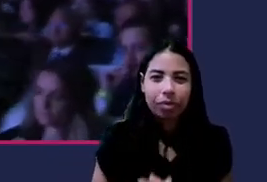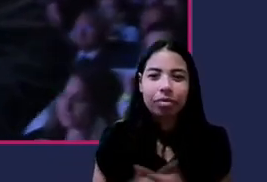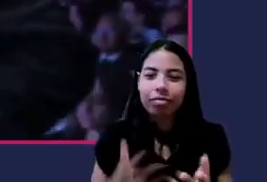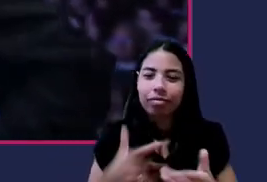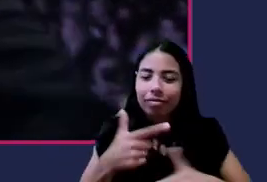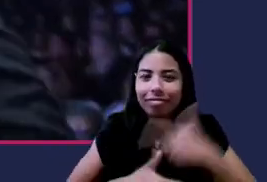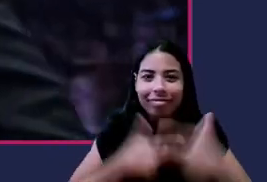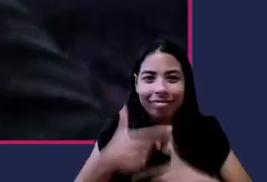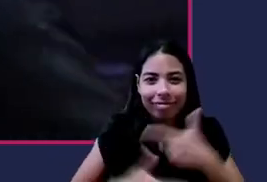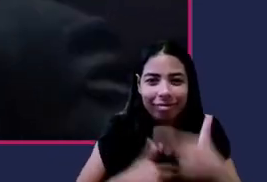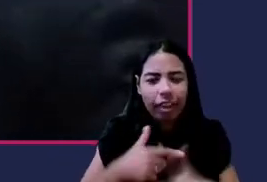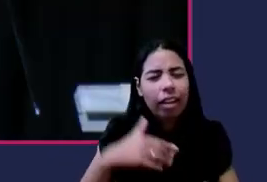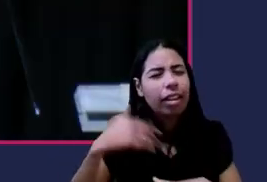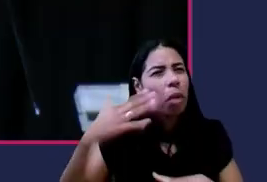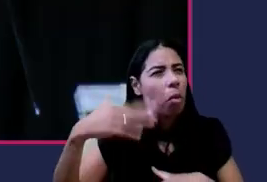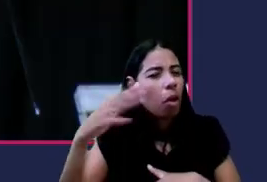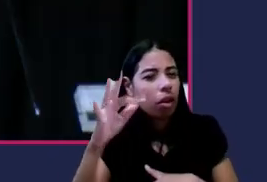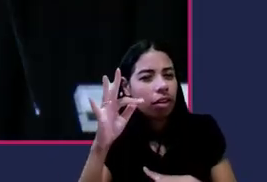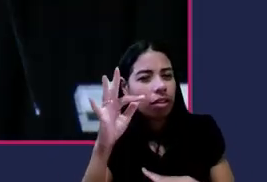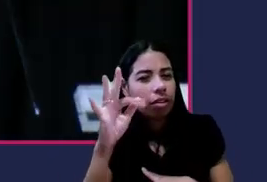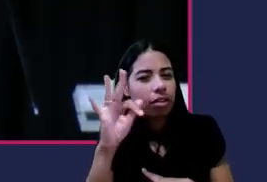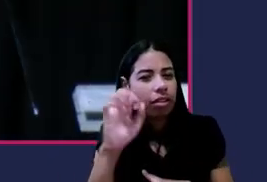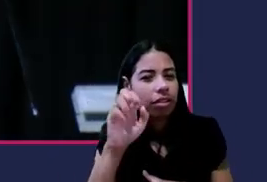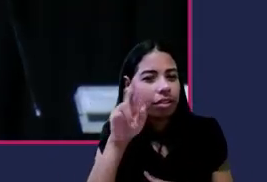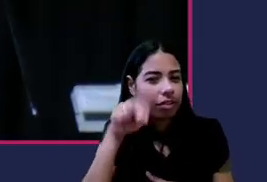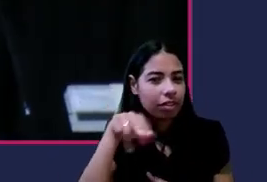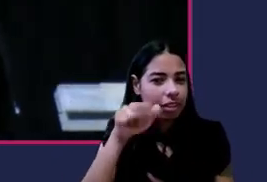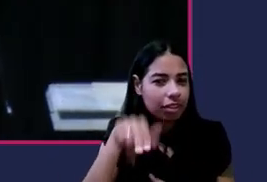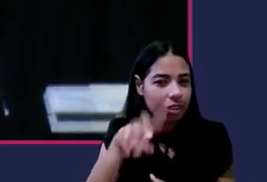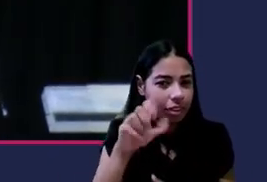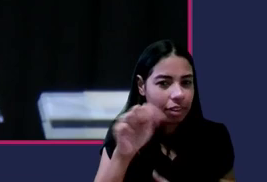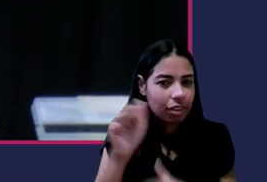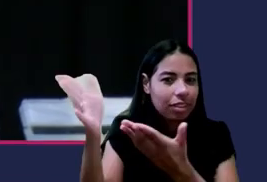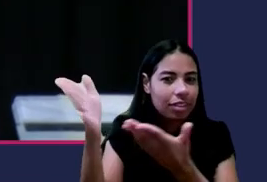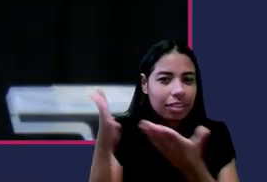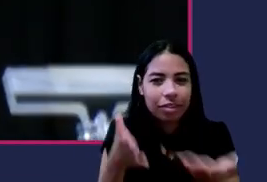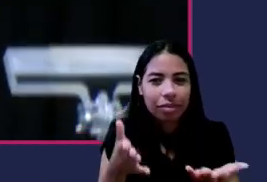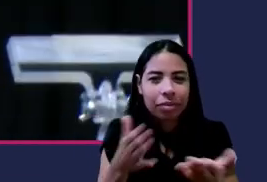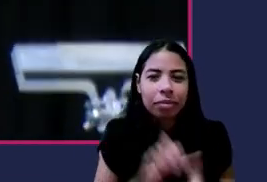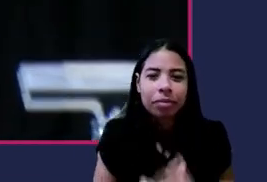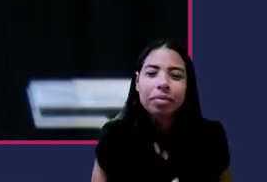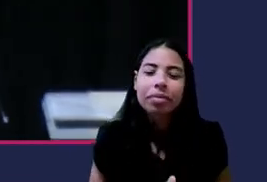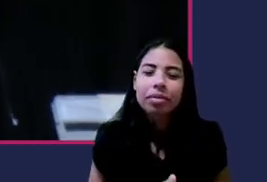while. You're going to work, Tony. Fernanda will be here soon. We're going to call her